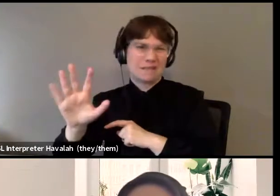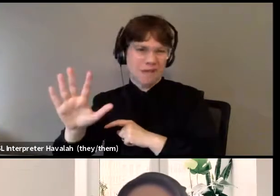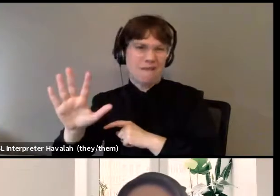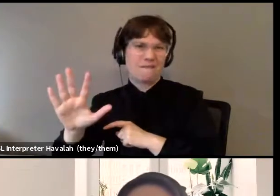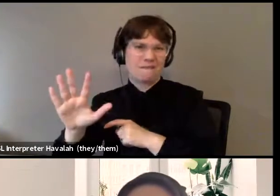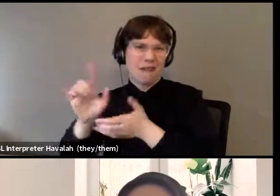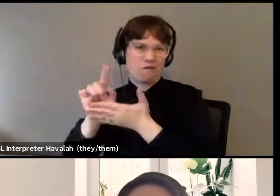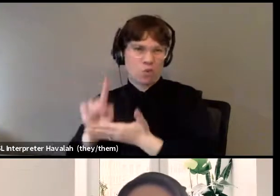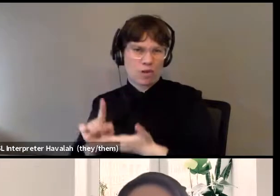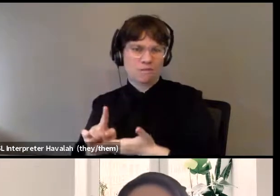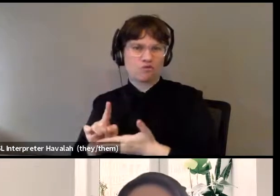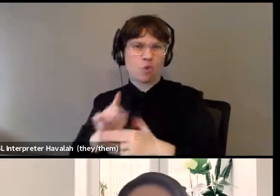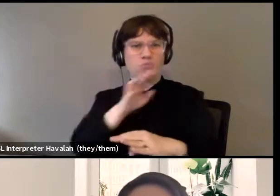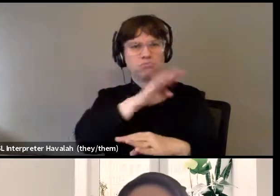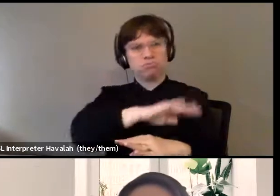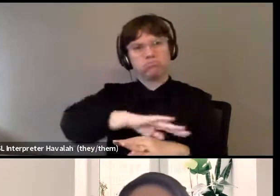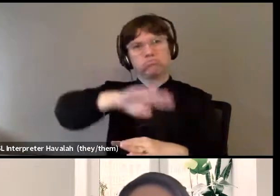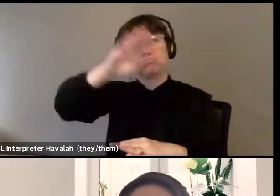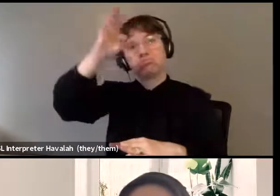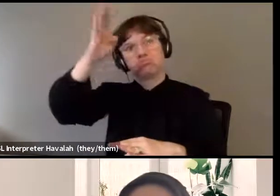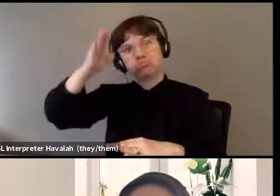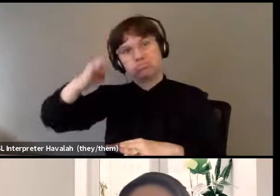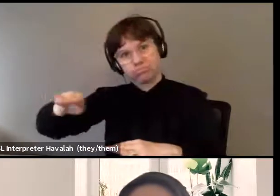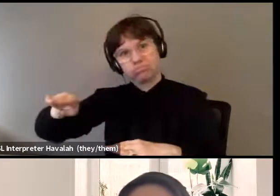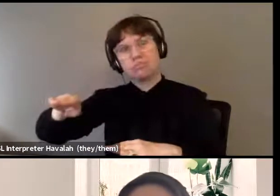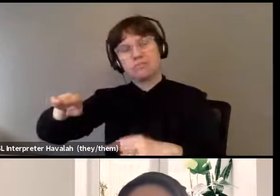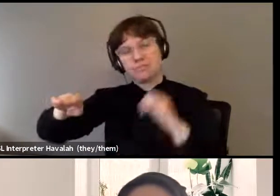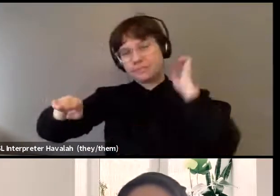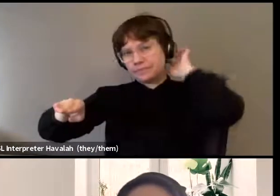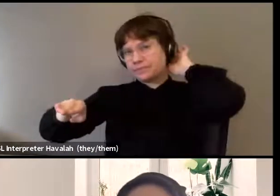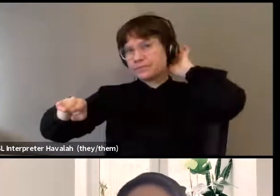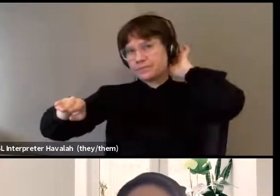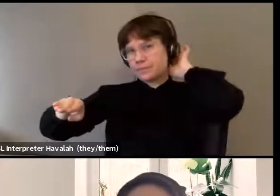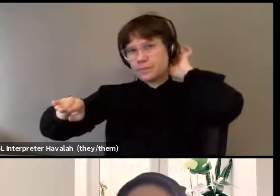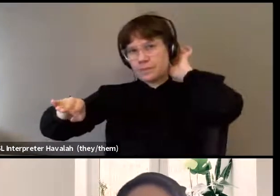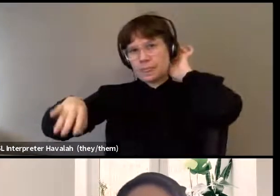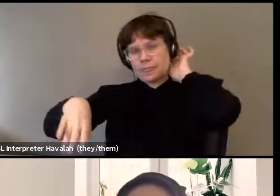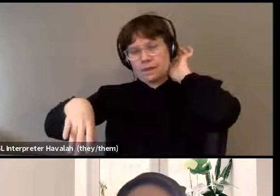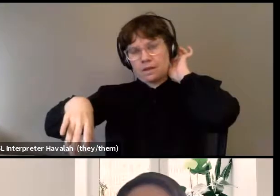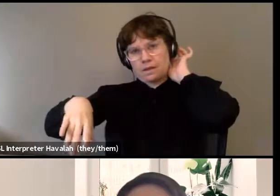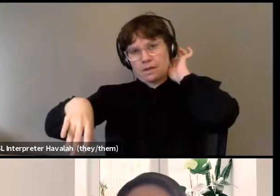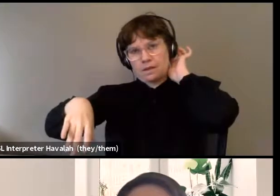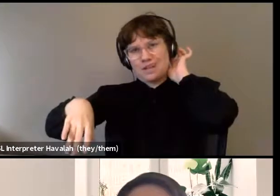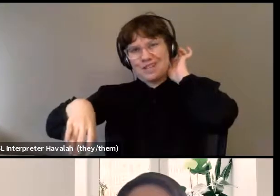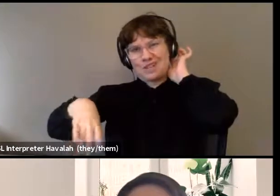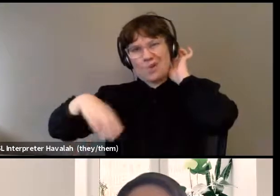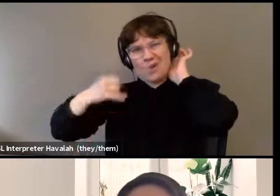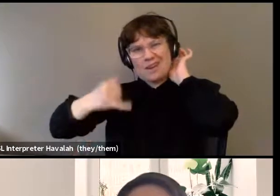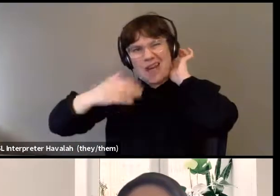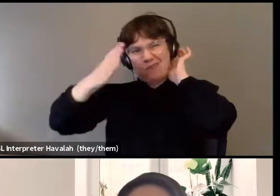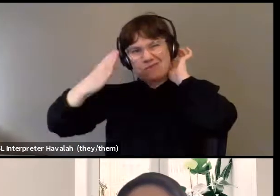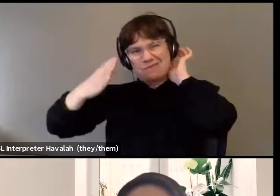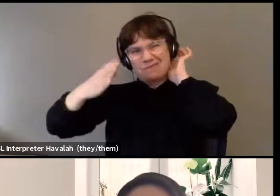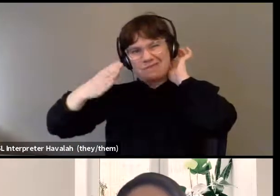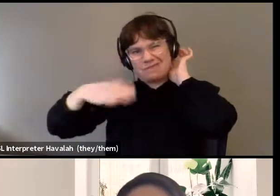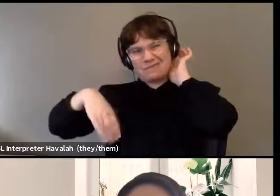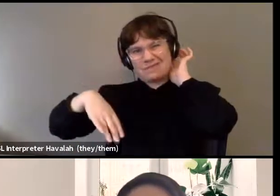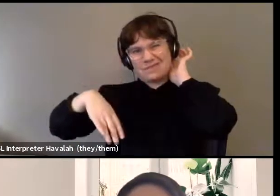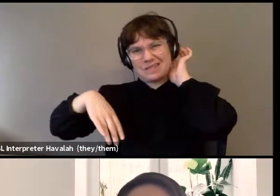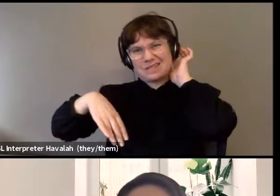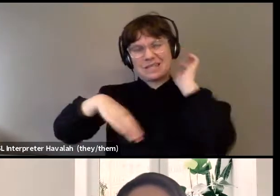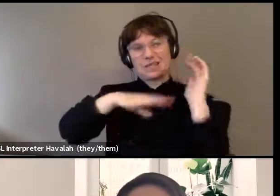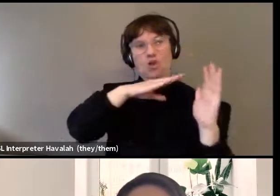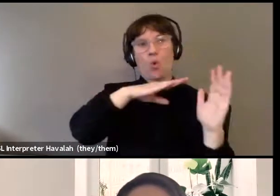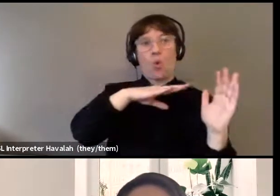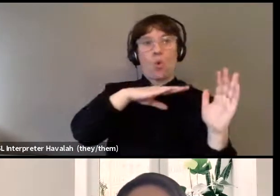every week. So there's been some drop off since the pandemic. It dropped off much further in the summer and fall, but has